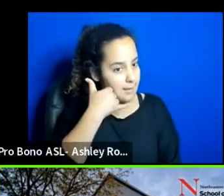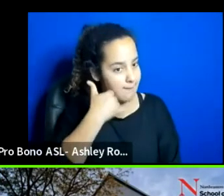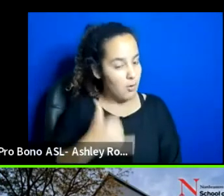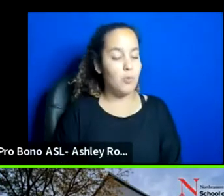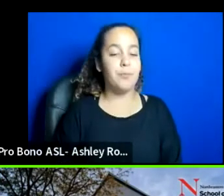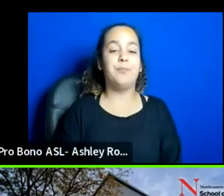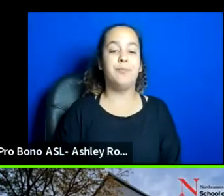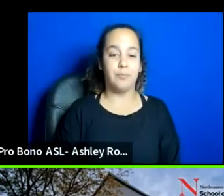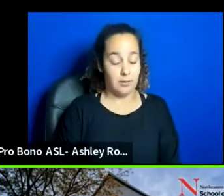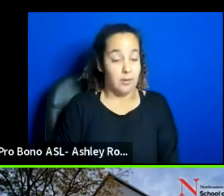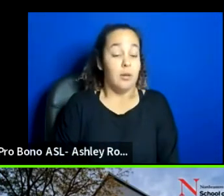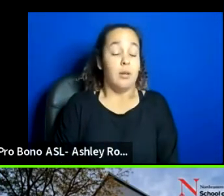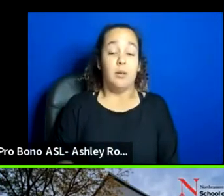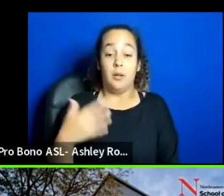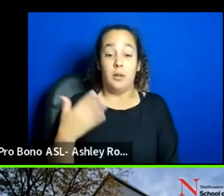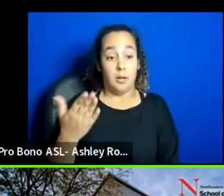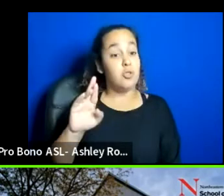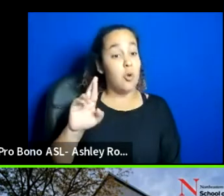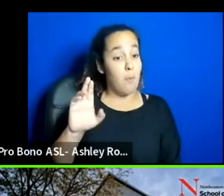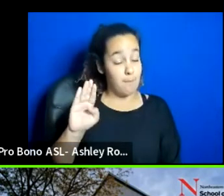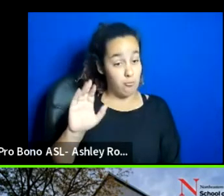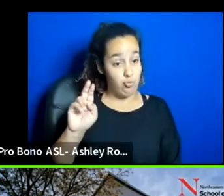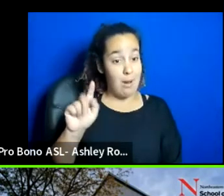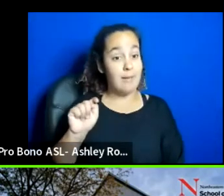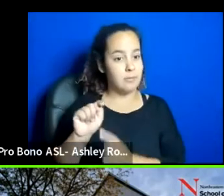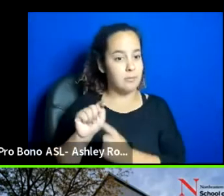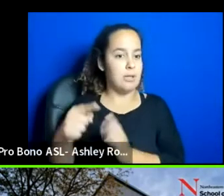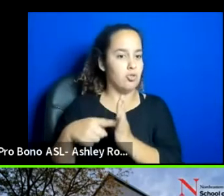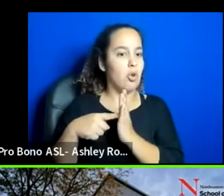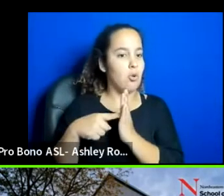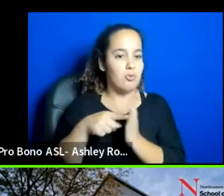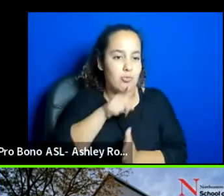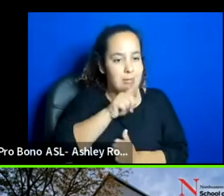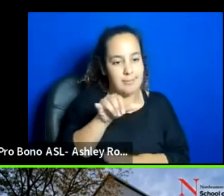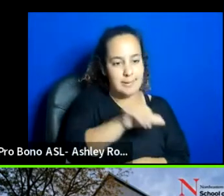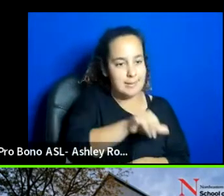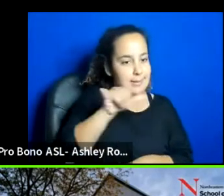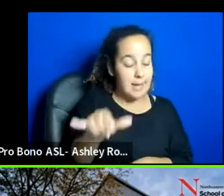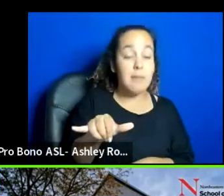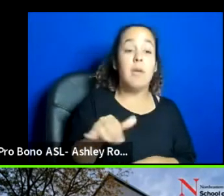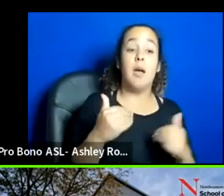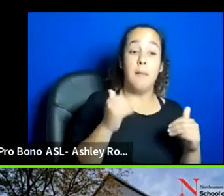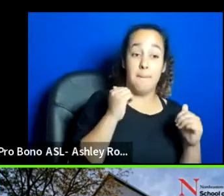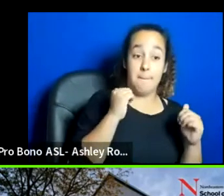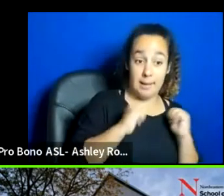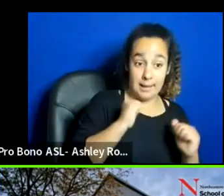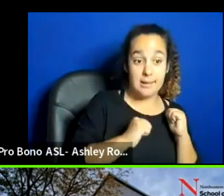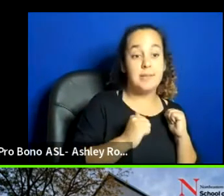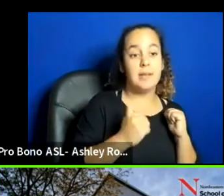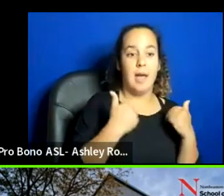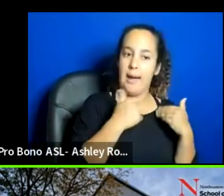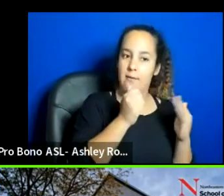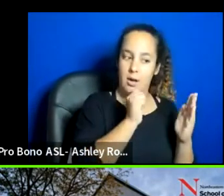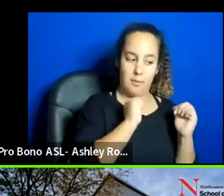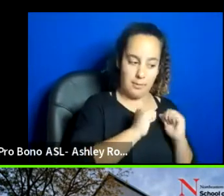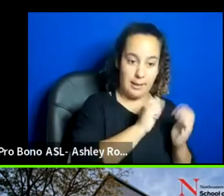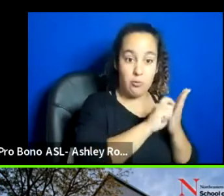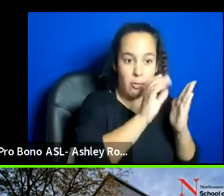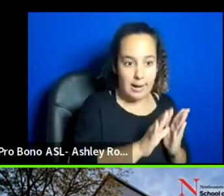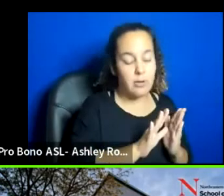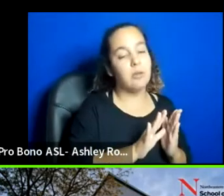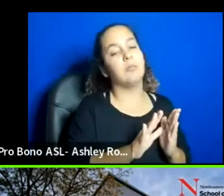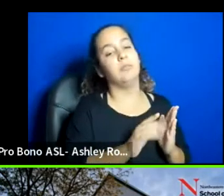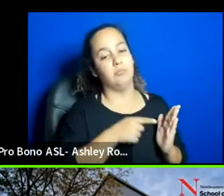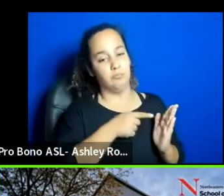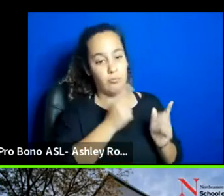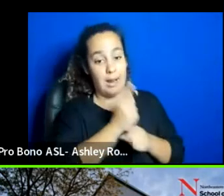requires multitudes. And Brent's showing us that plays are no different. There is a playwright, but plays also have this tension. So I